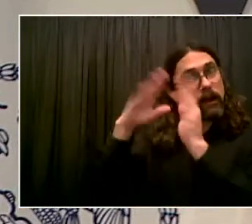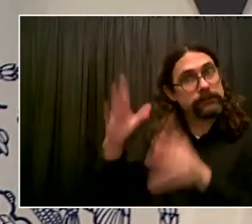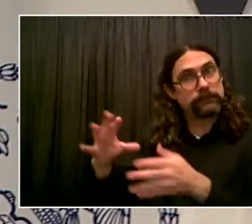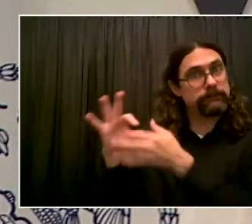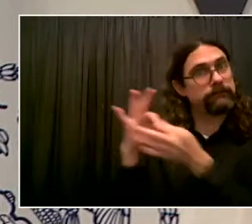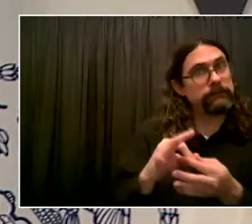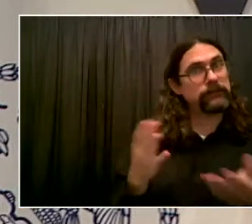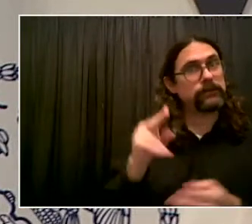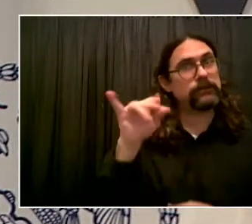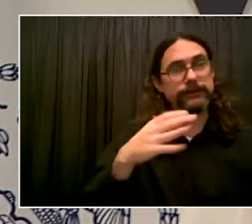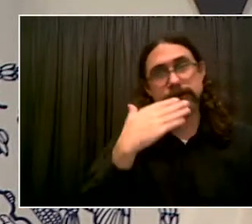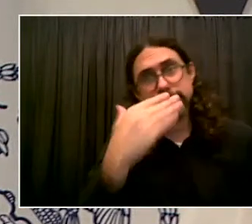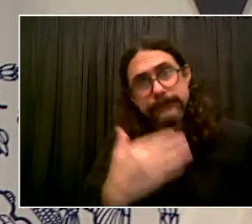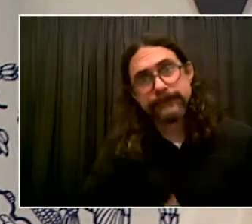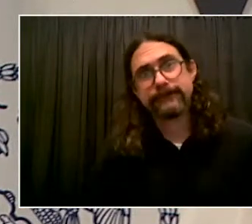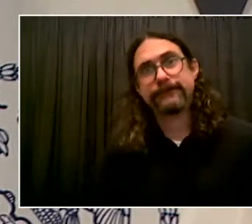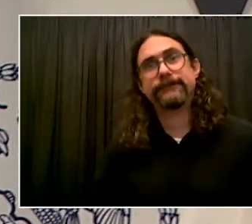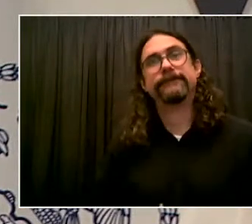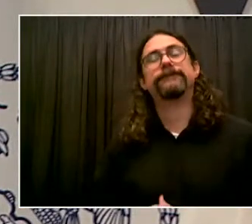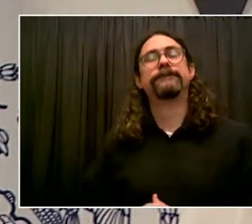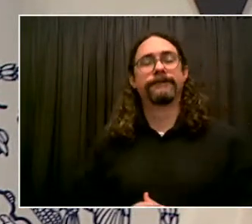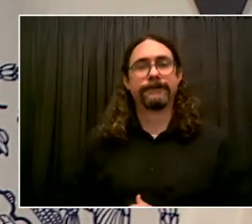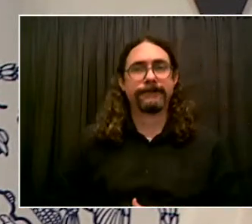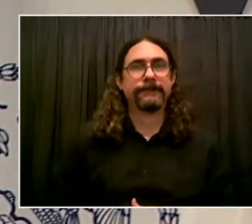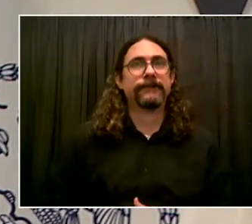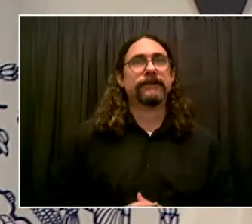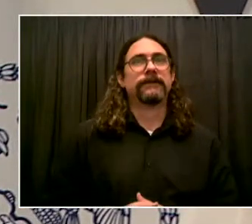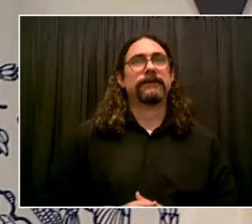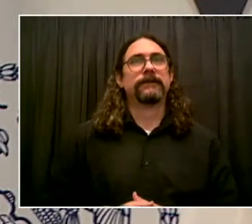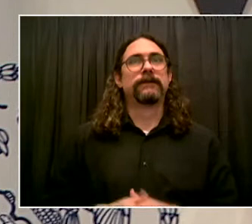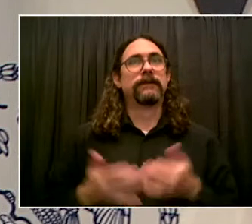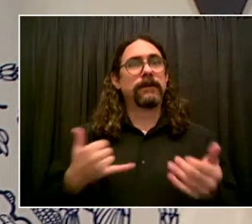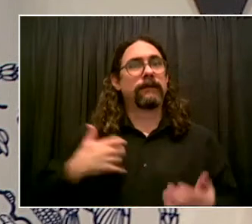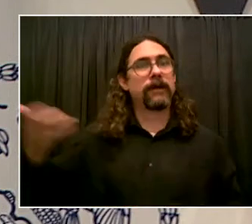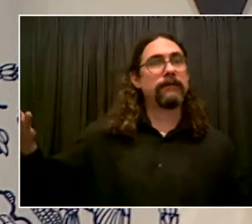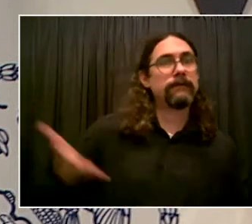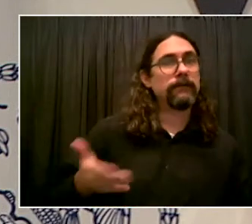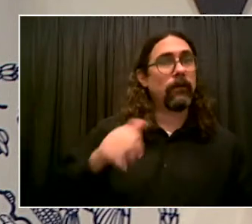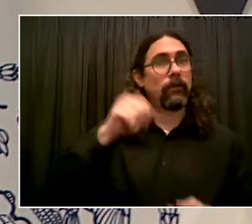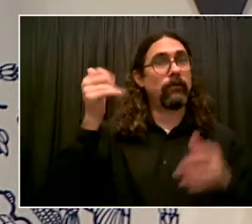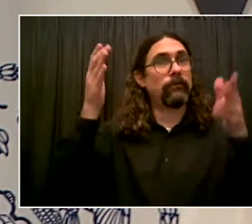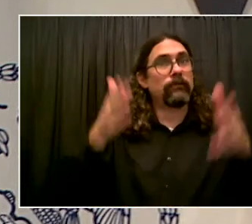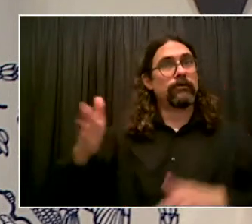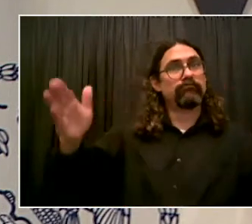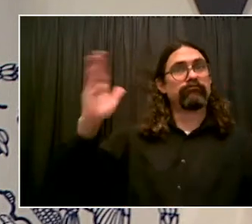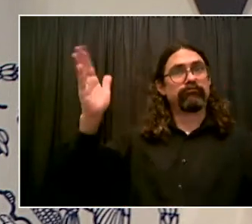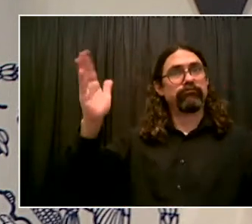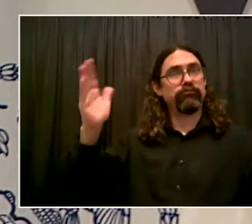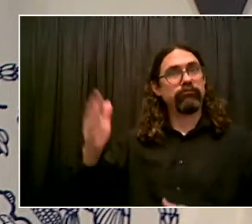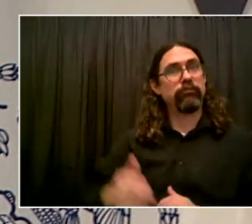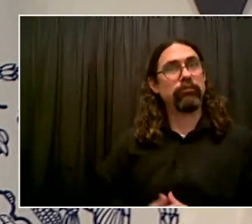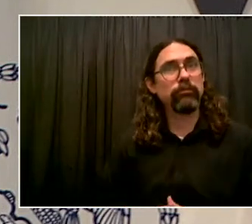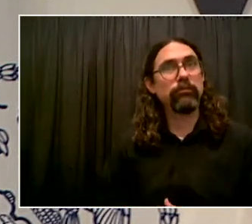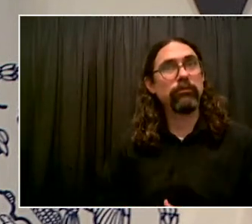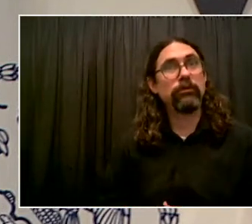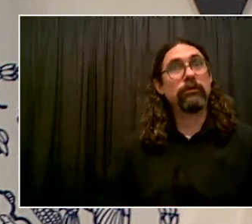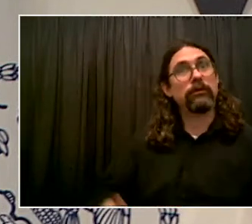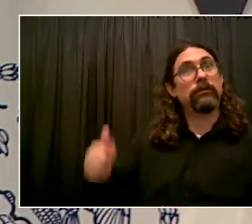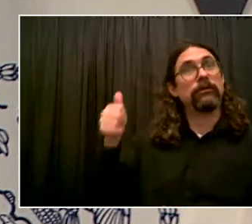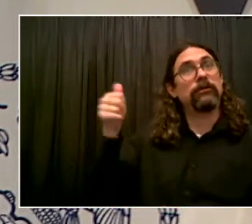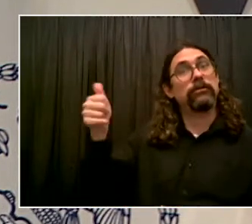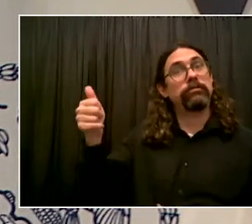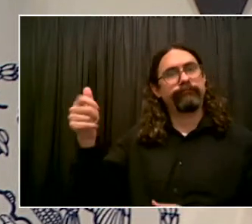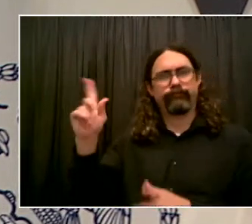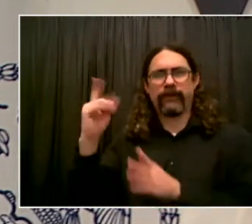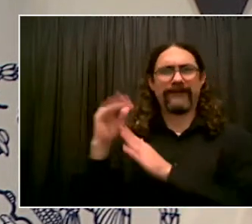All right, now everyone, I want you to hear from someone who from the beginning believed in these mandates, and he knows a lot about the work that